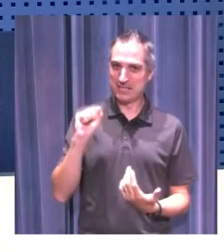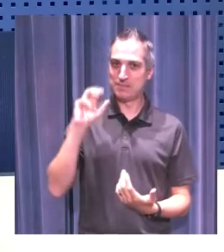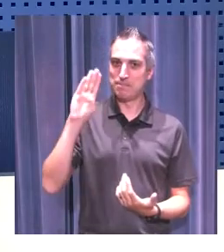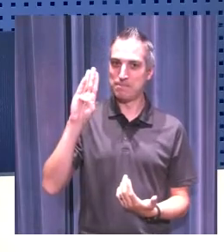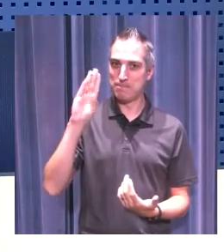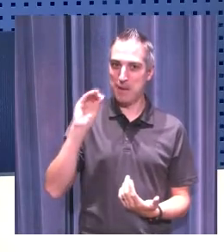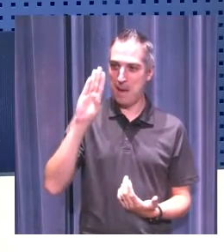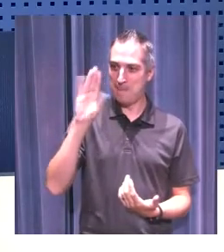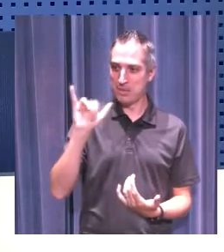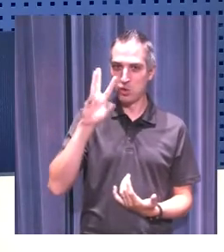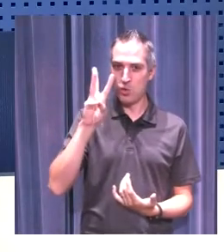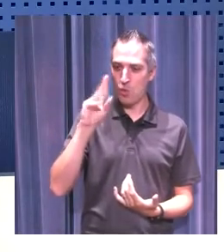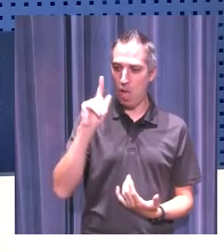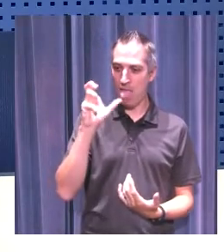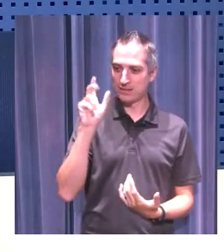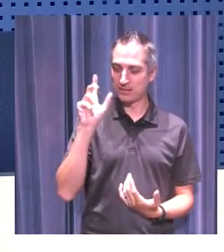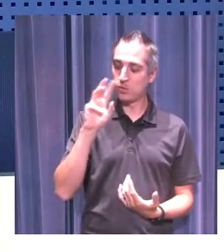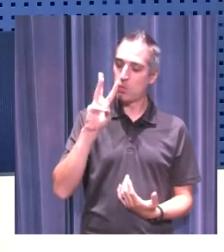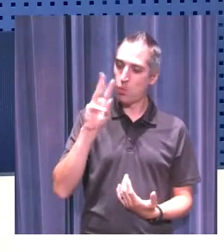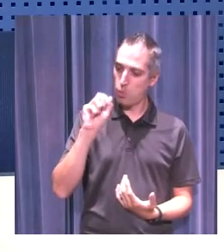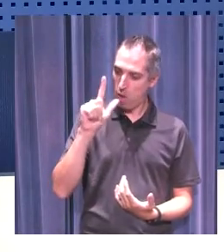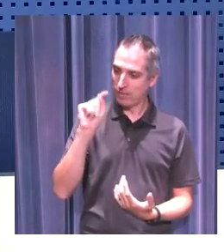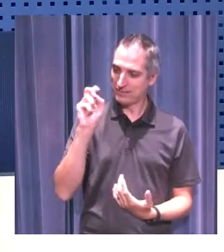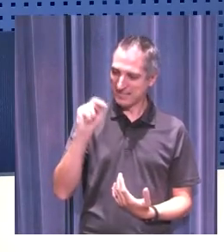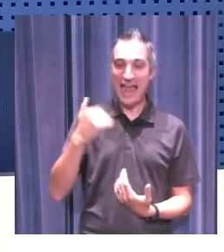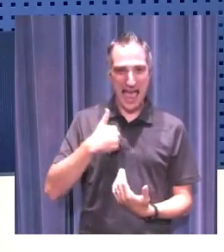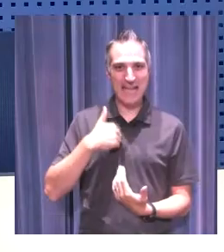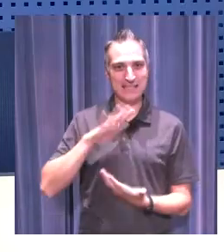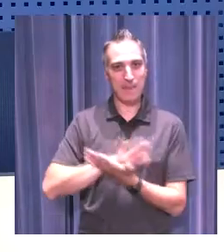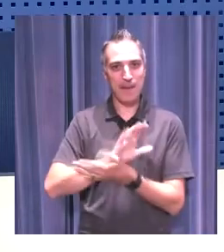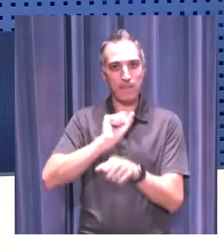it. Y'all are really sad, man.